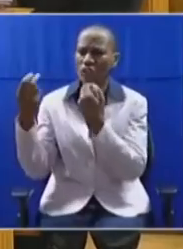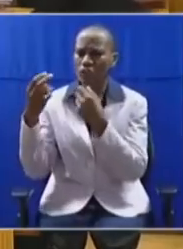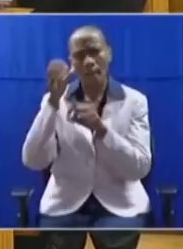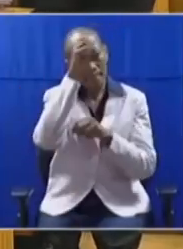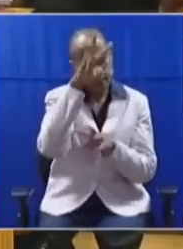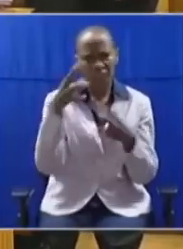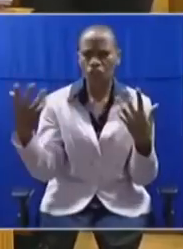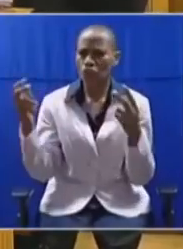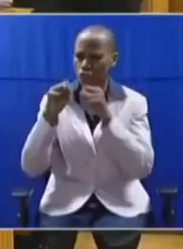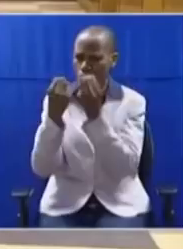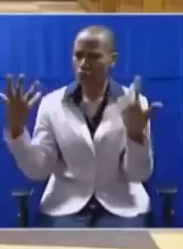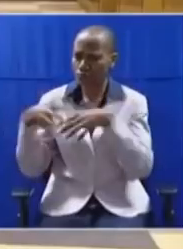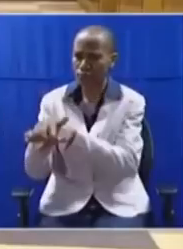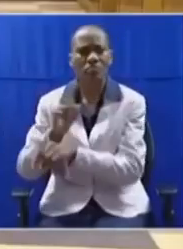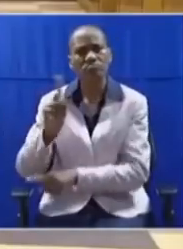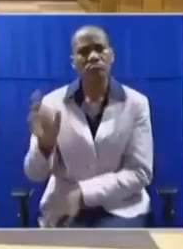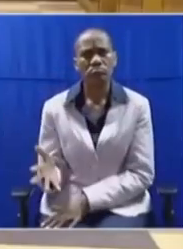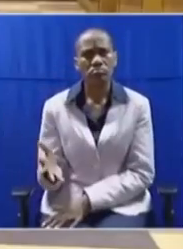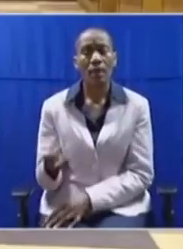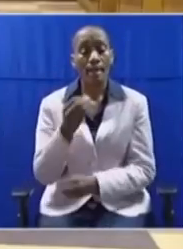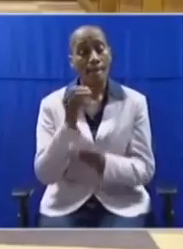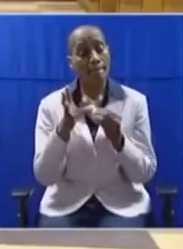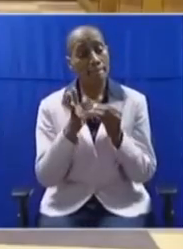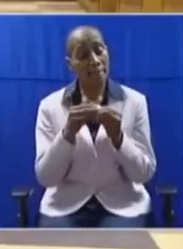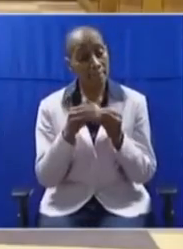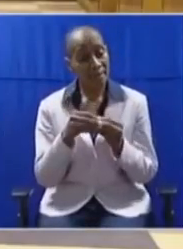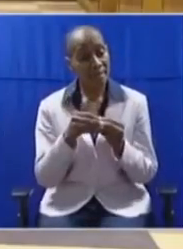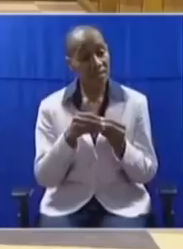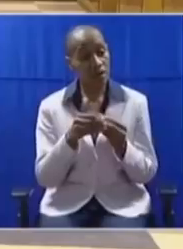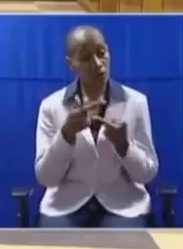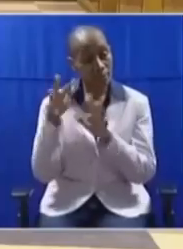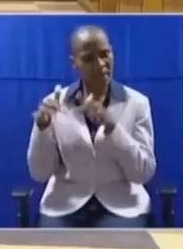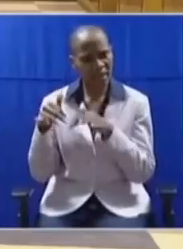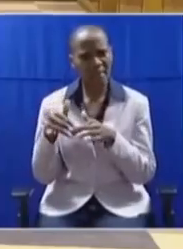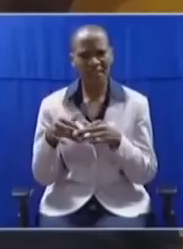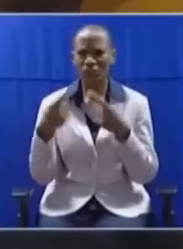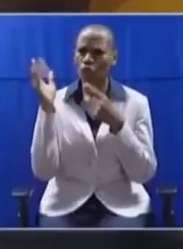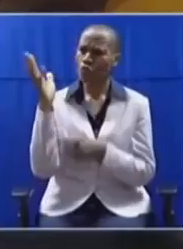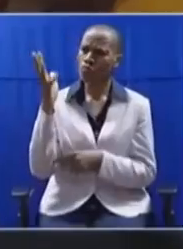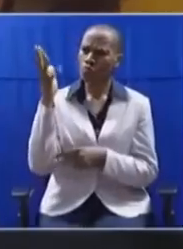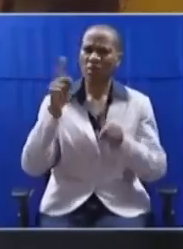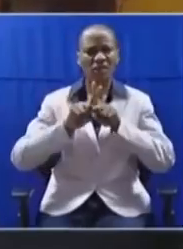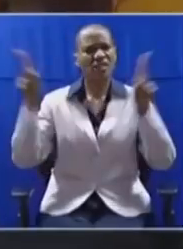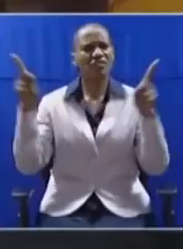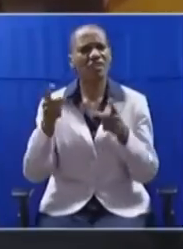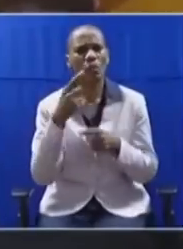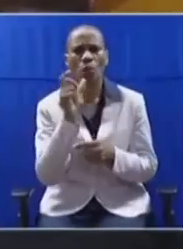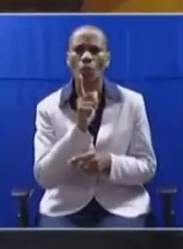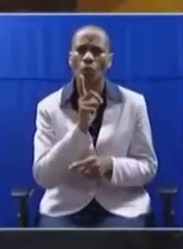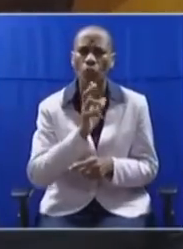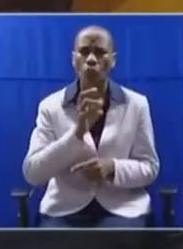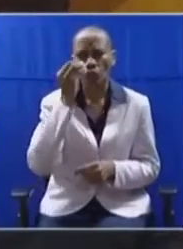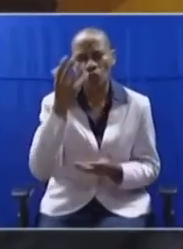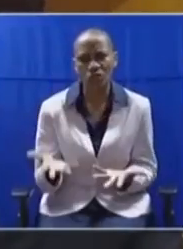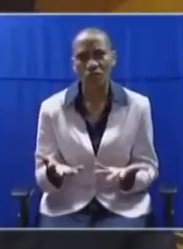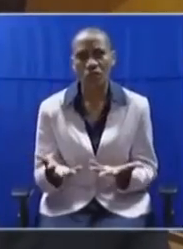yet members in your own cabinet come out and they make contradictory statements. Now, Mr. President, I'm sure you and I would agree that if we're